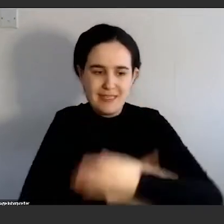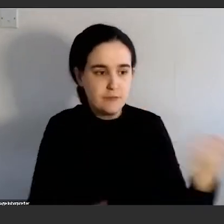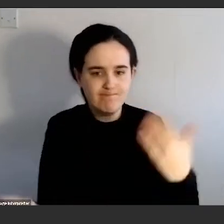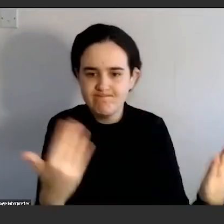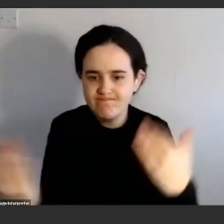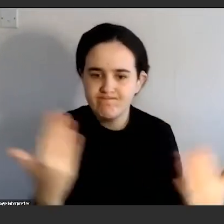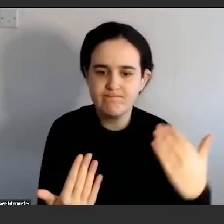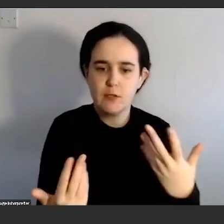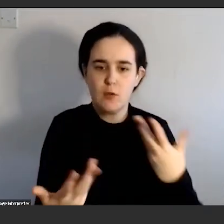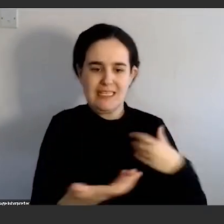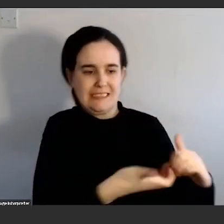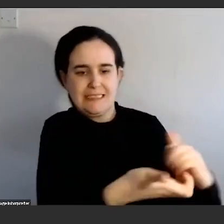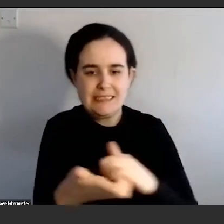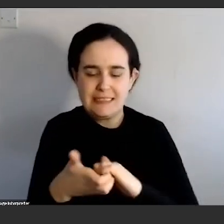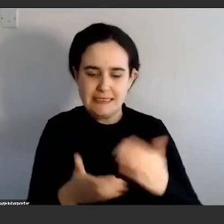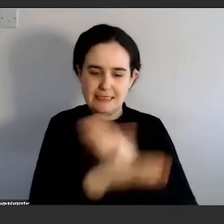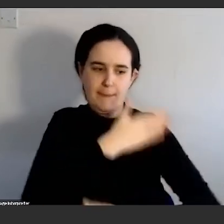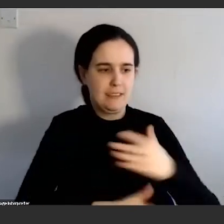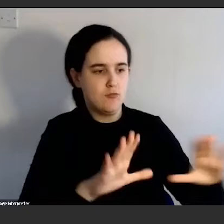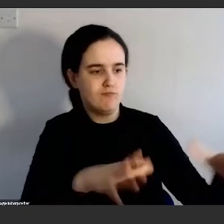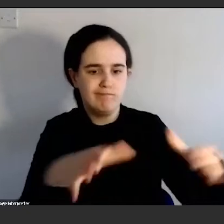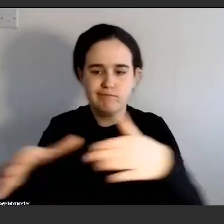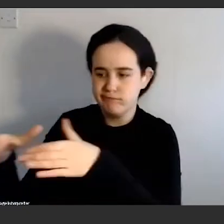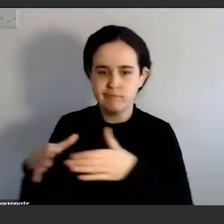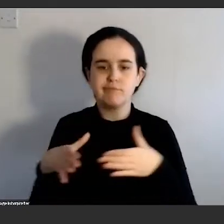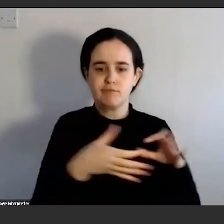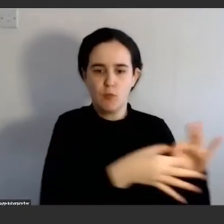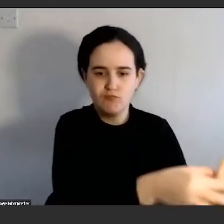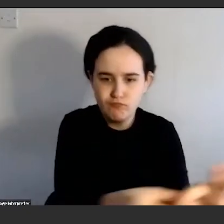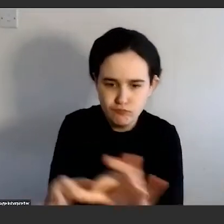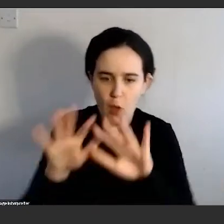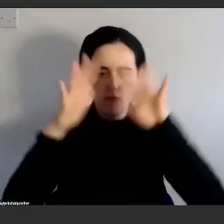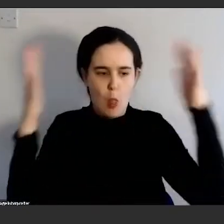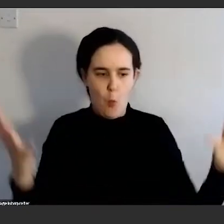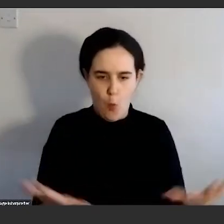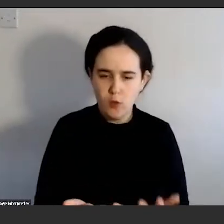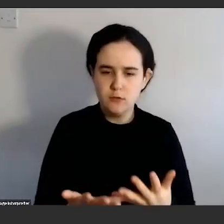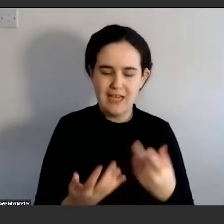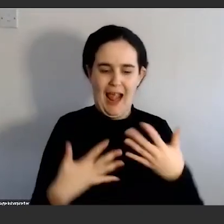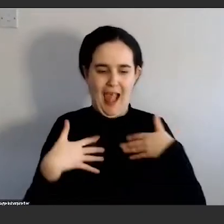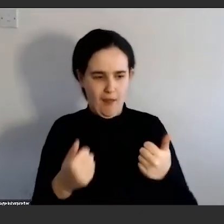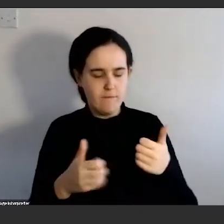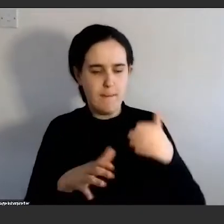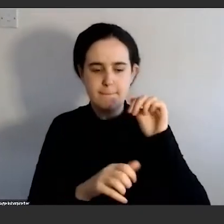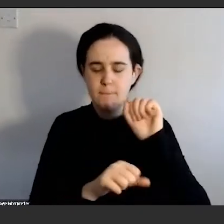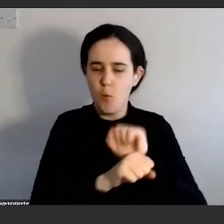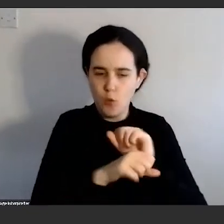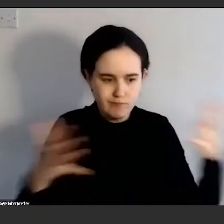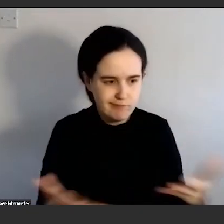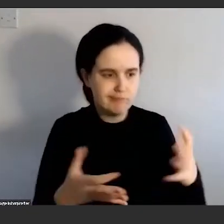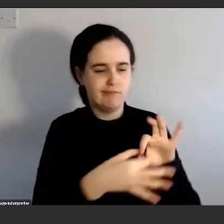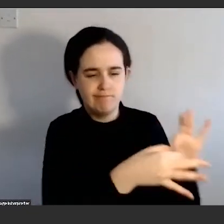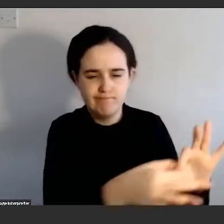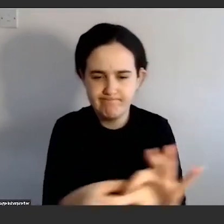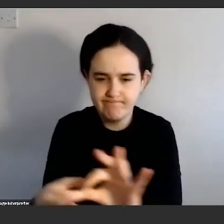And of course, all of you participating today. We welcome and encourage new commitments both relating